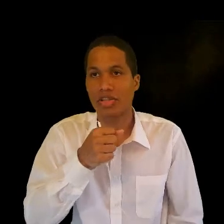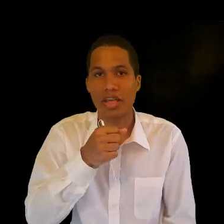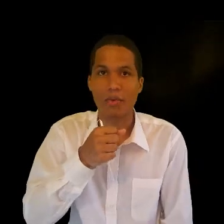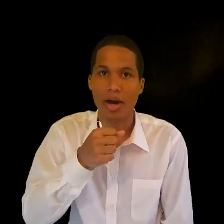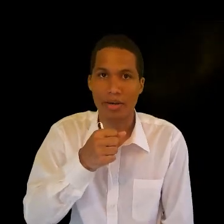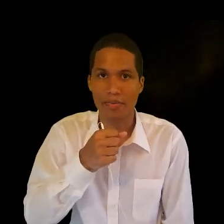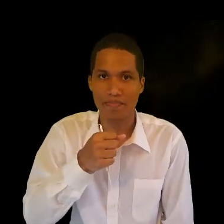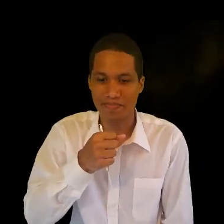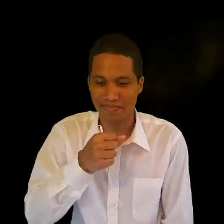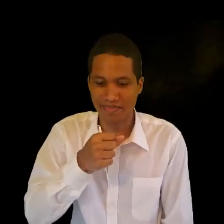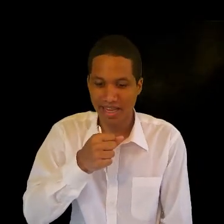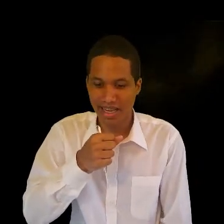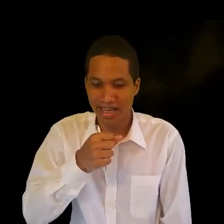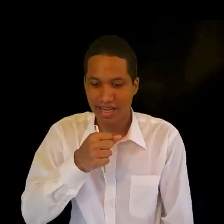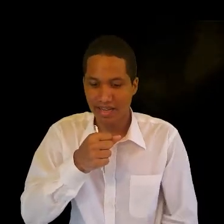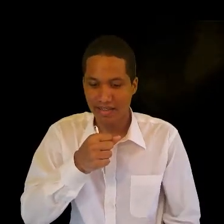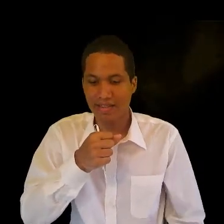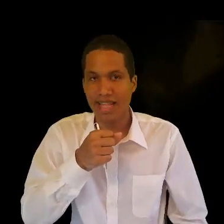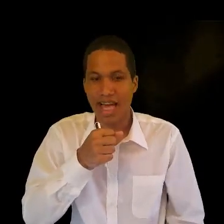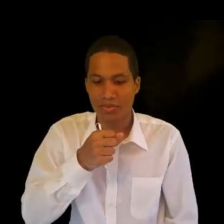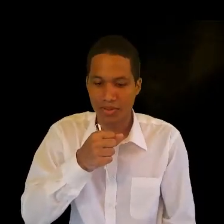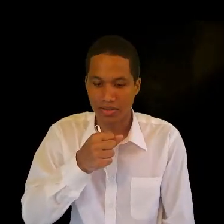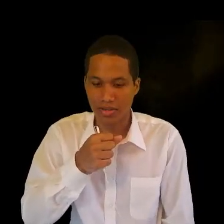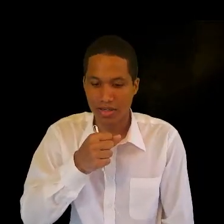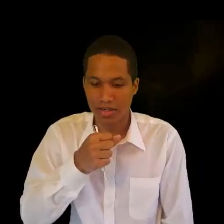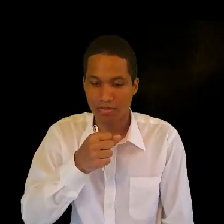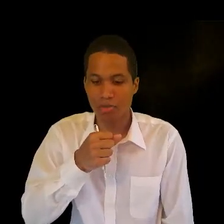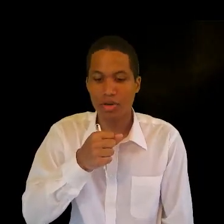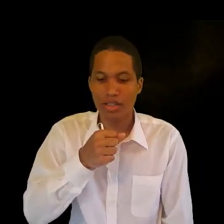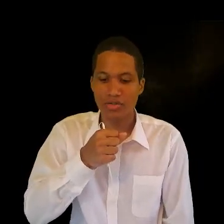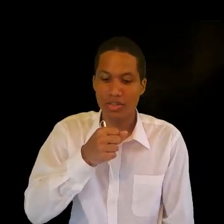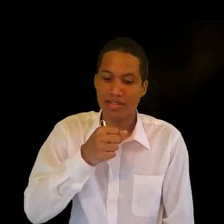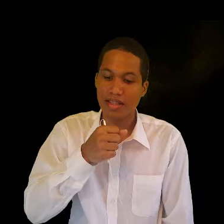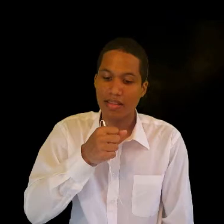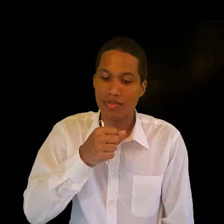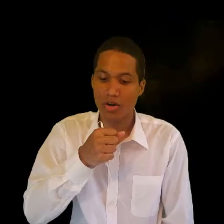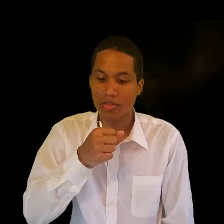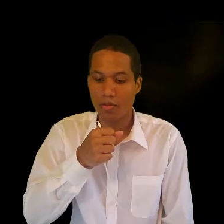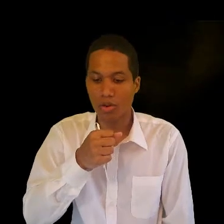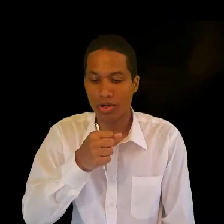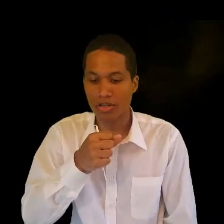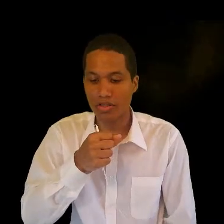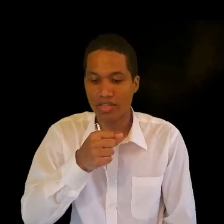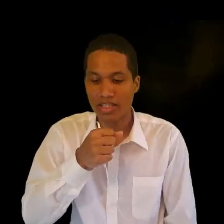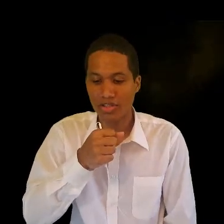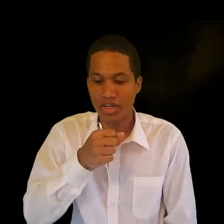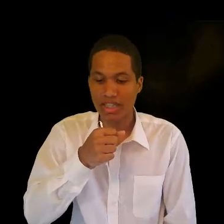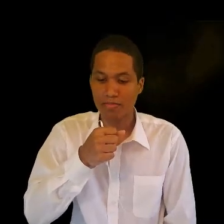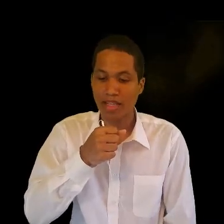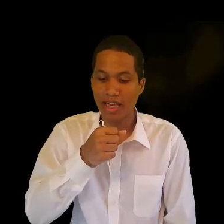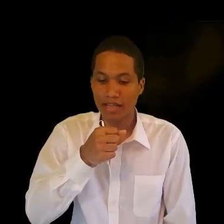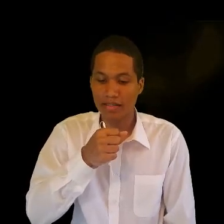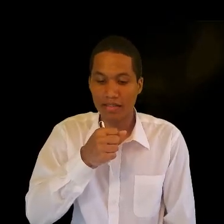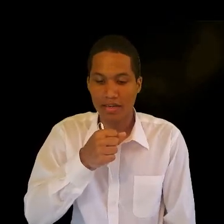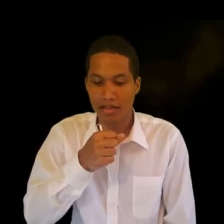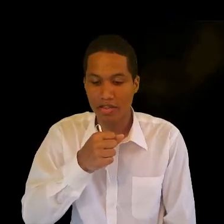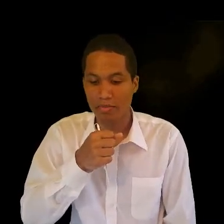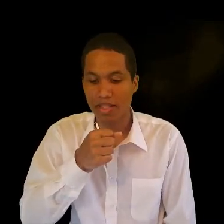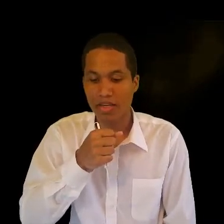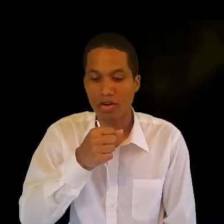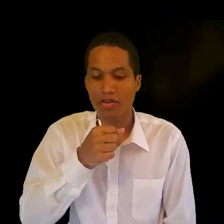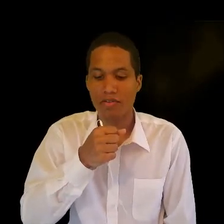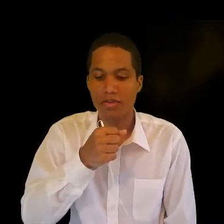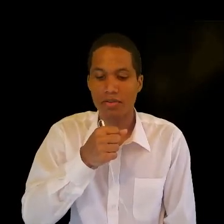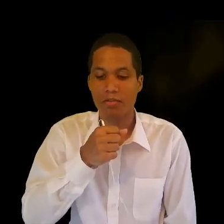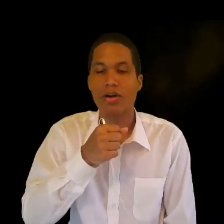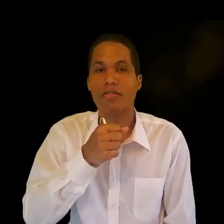you're saying while. Last one. Pointing to the sentence on the board, the teacher explained the